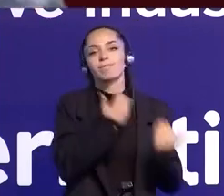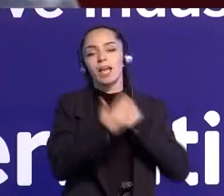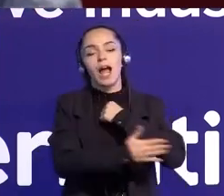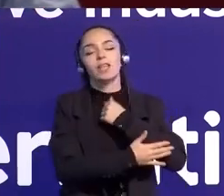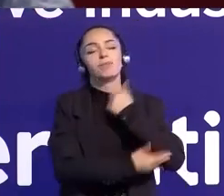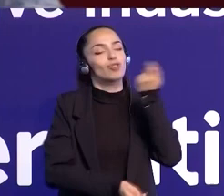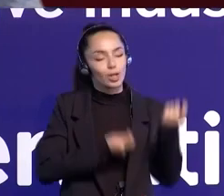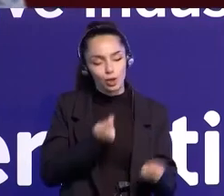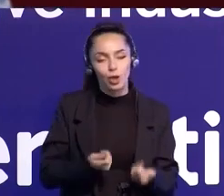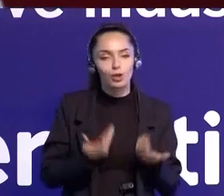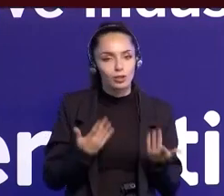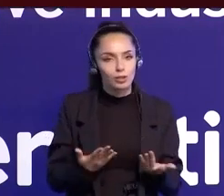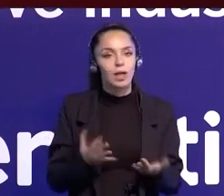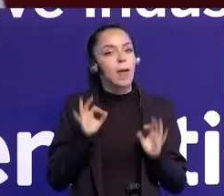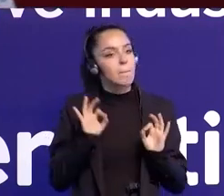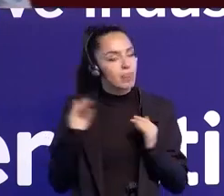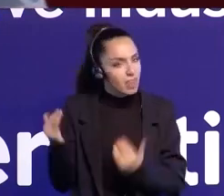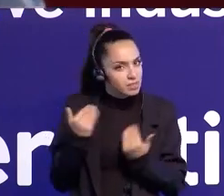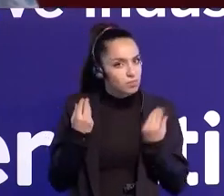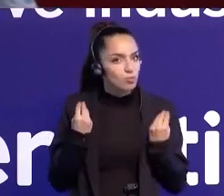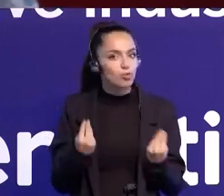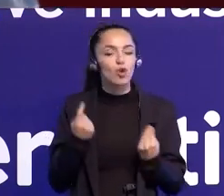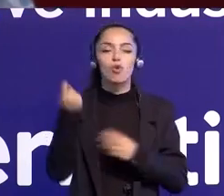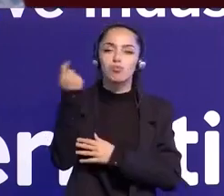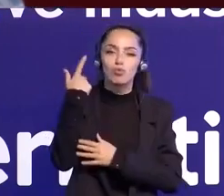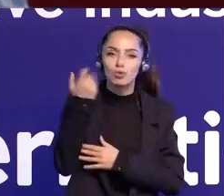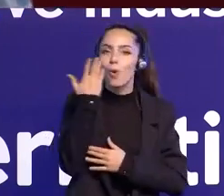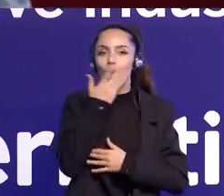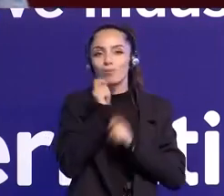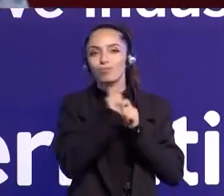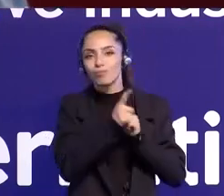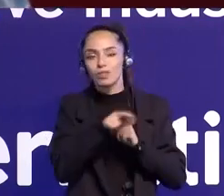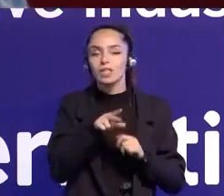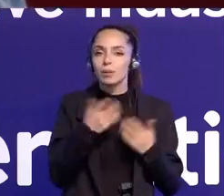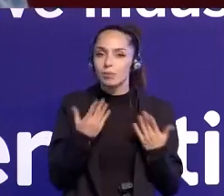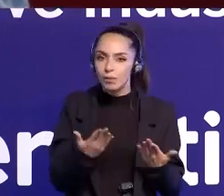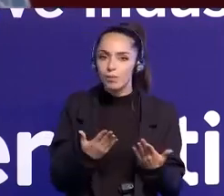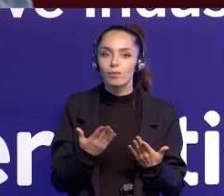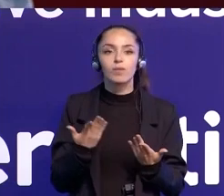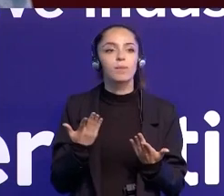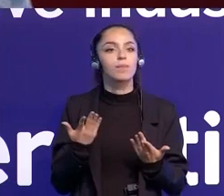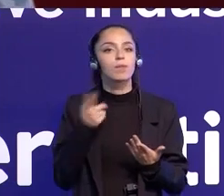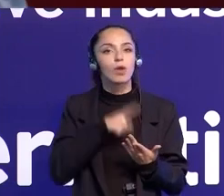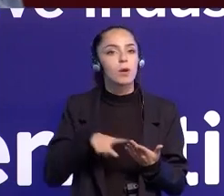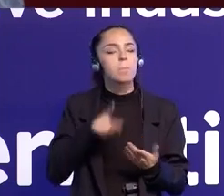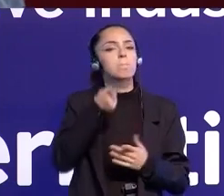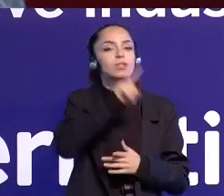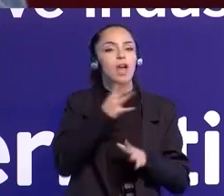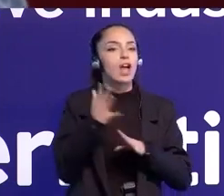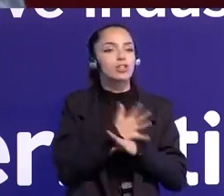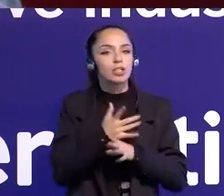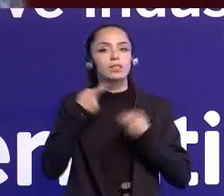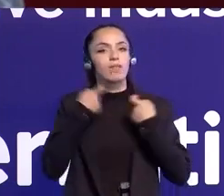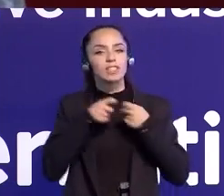assistance, scholarships, and direct equipment support, and also